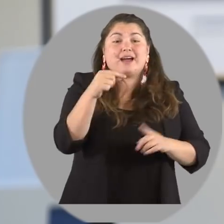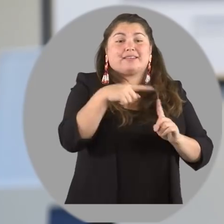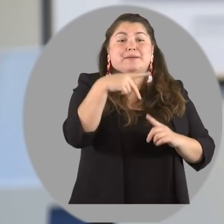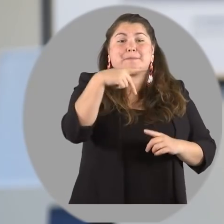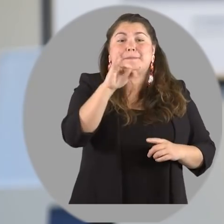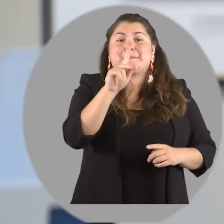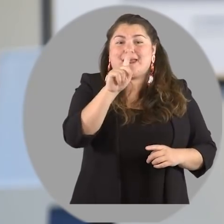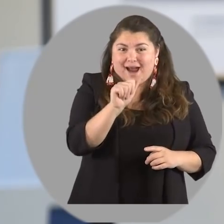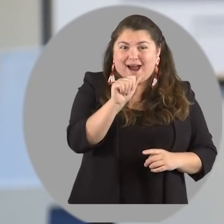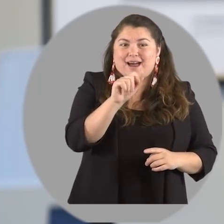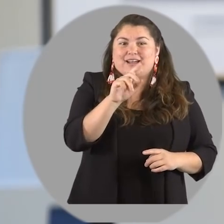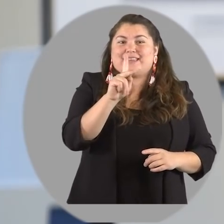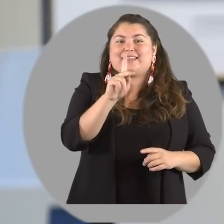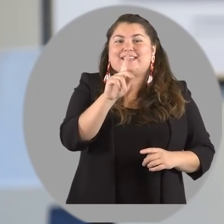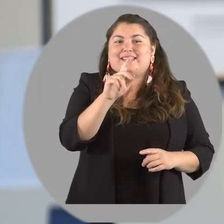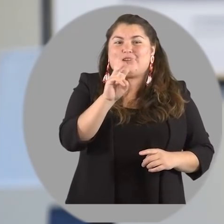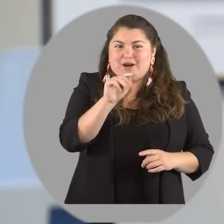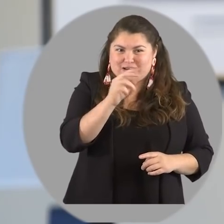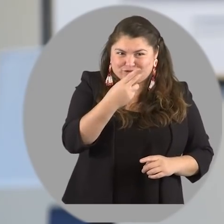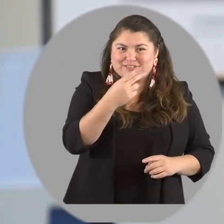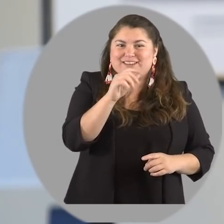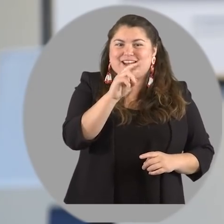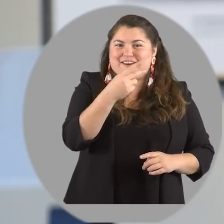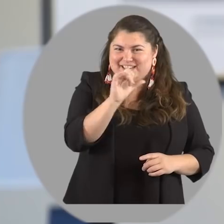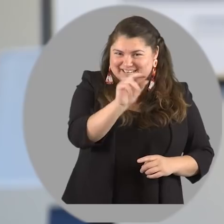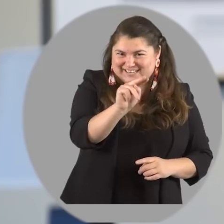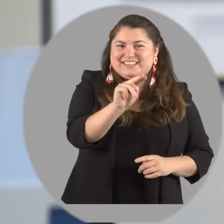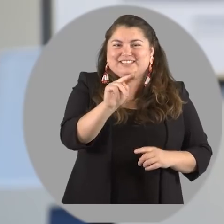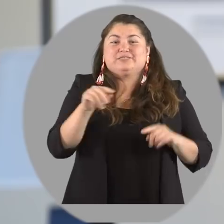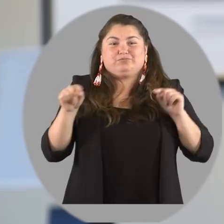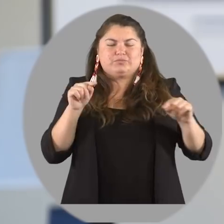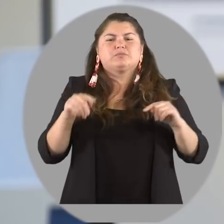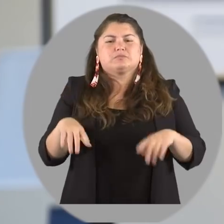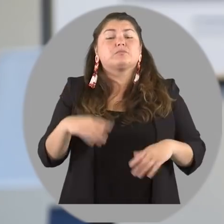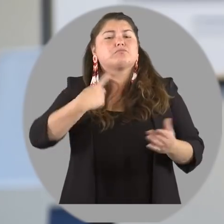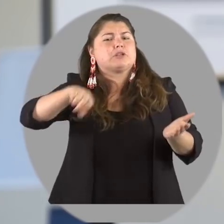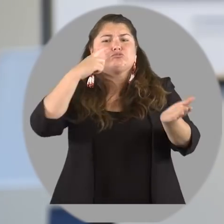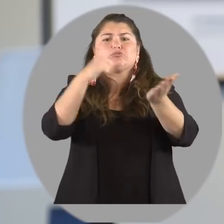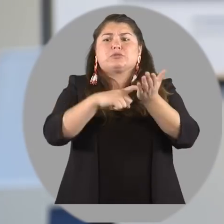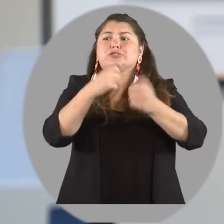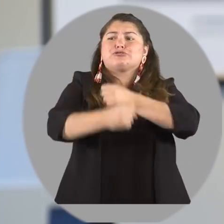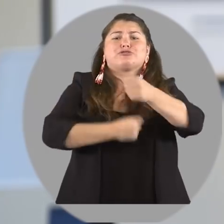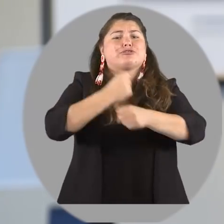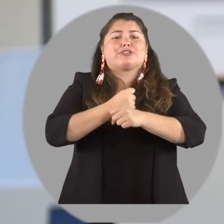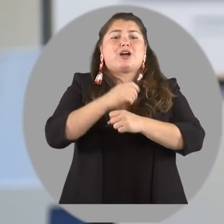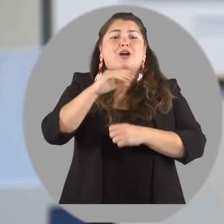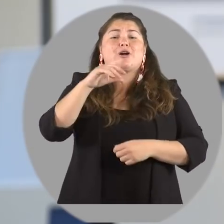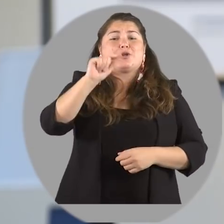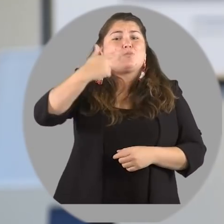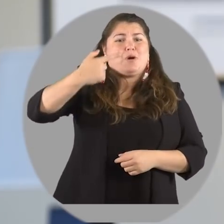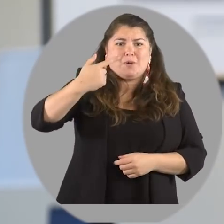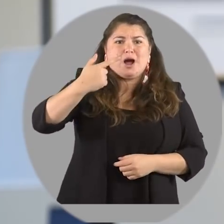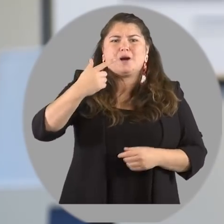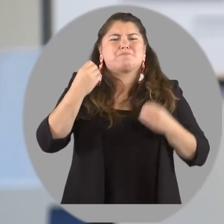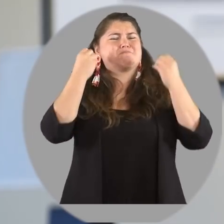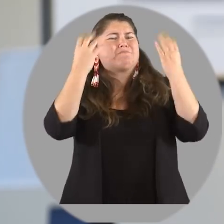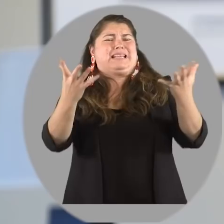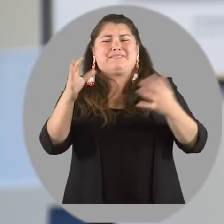Pikwakanagan. We also recognize that in 2021, Ottawa is a gathering place for many First